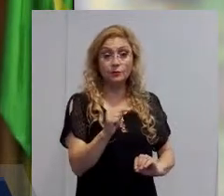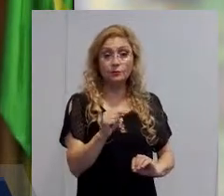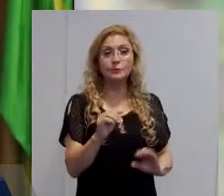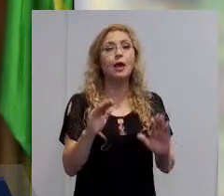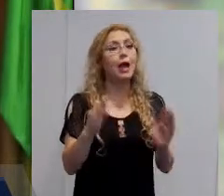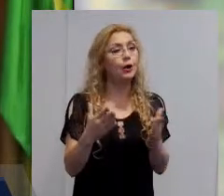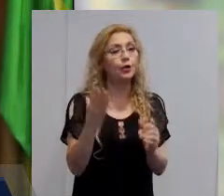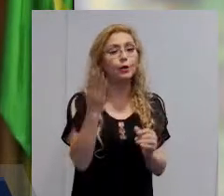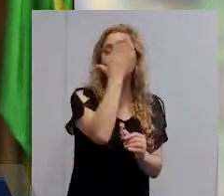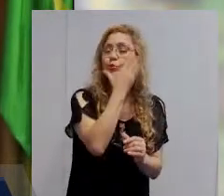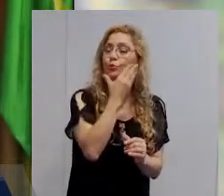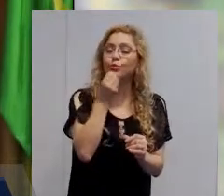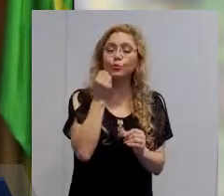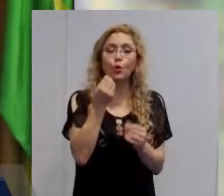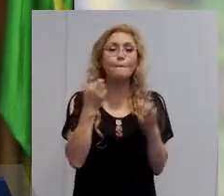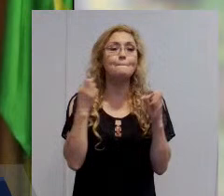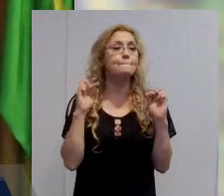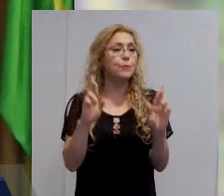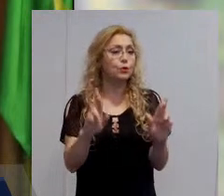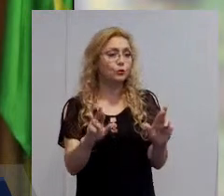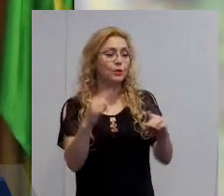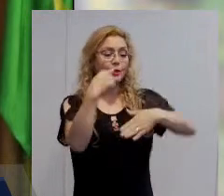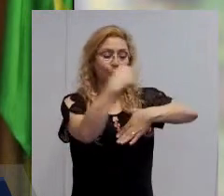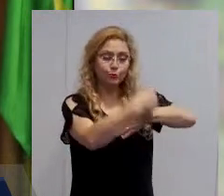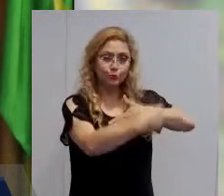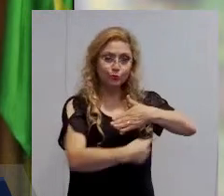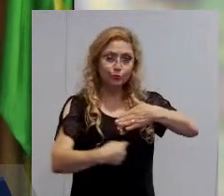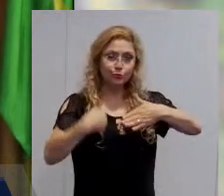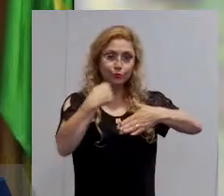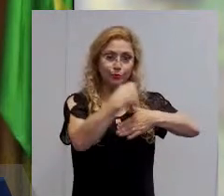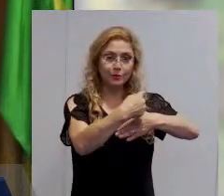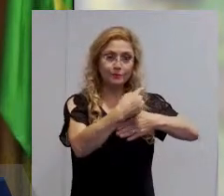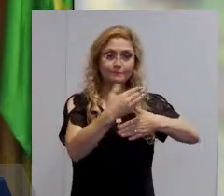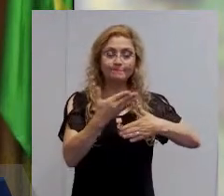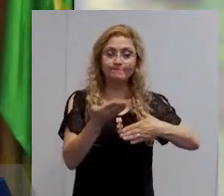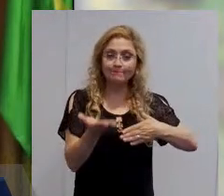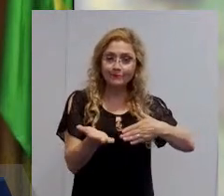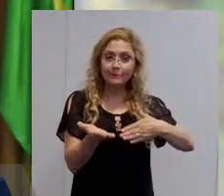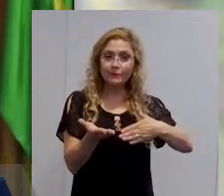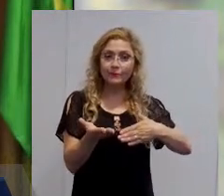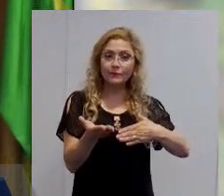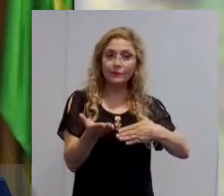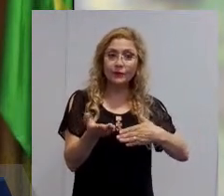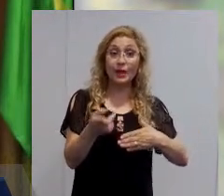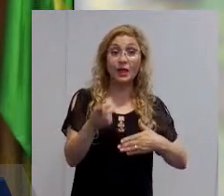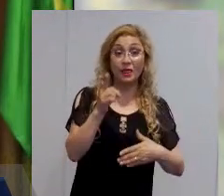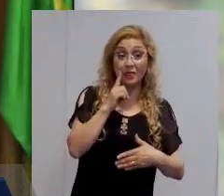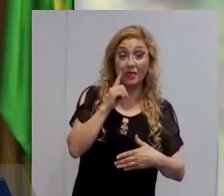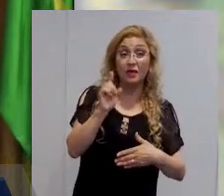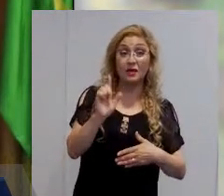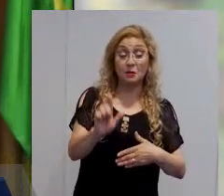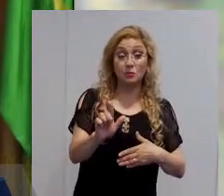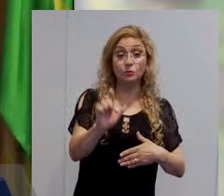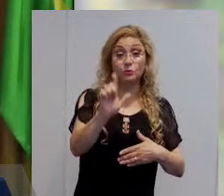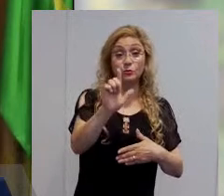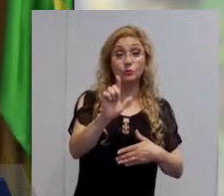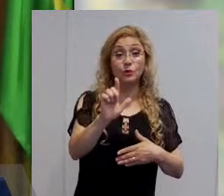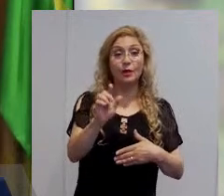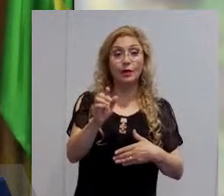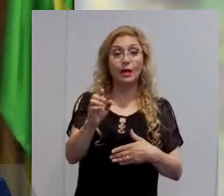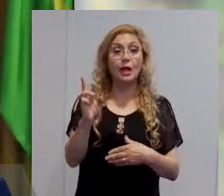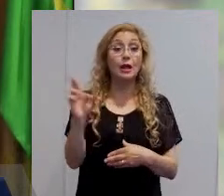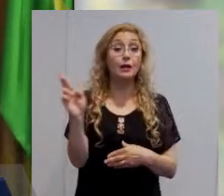that make sure it's not about the current administration's willingness or good intentions. For example, we